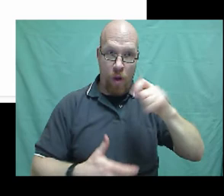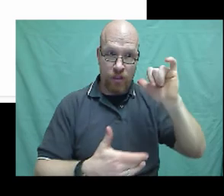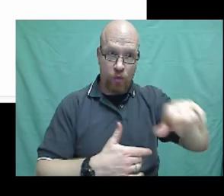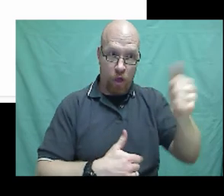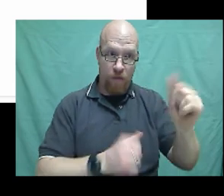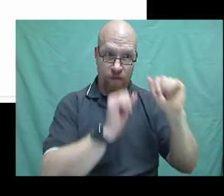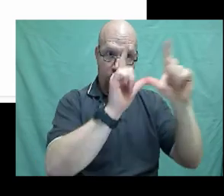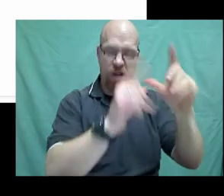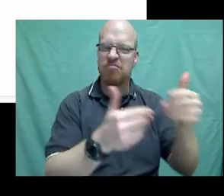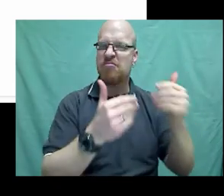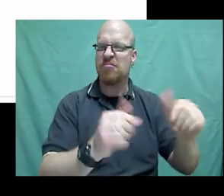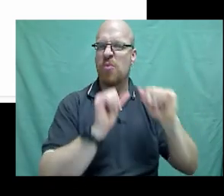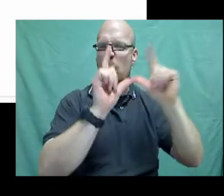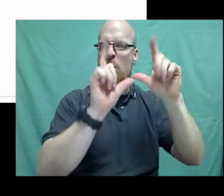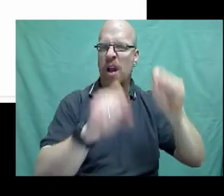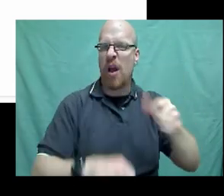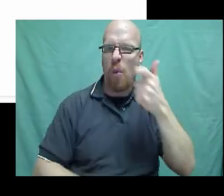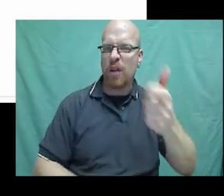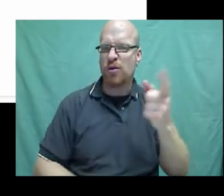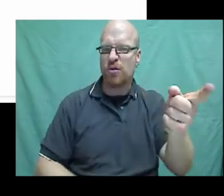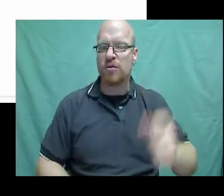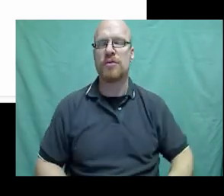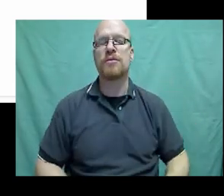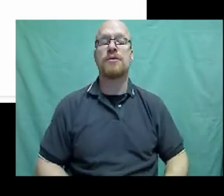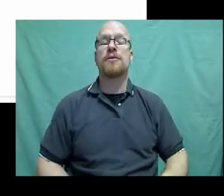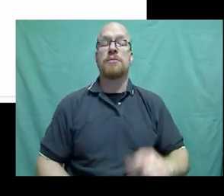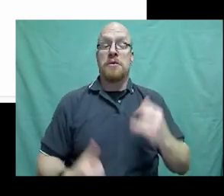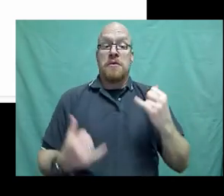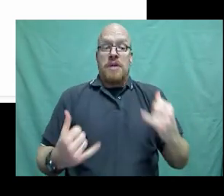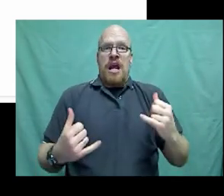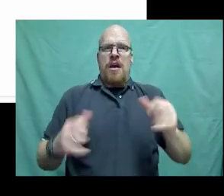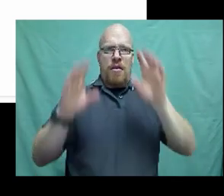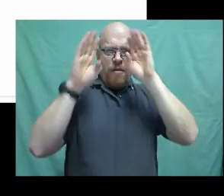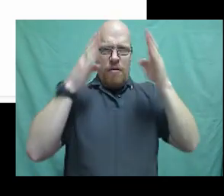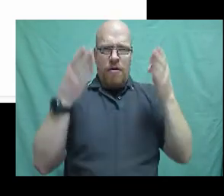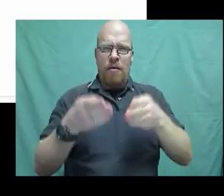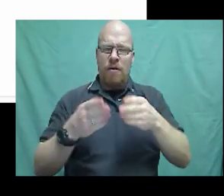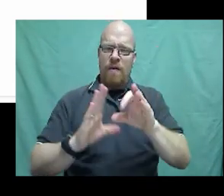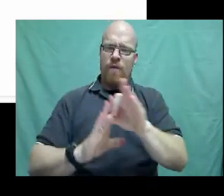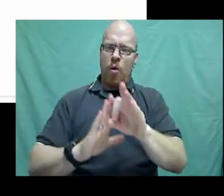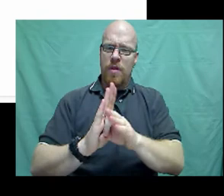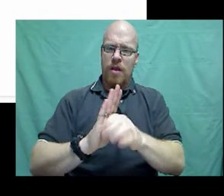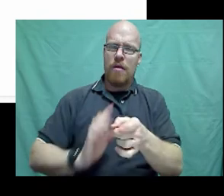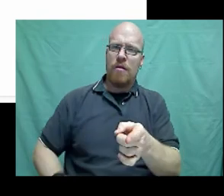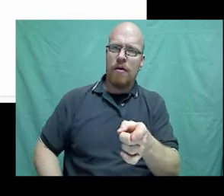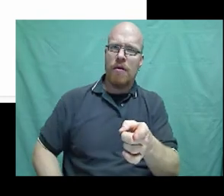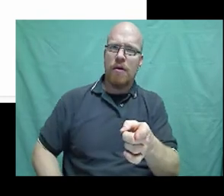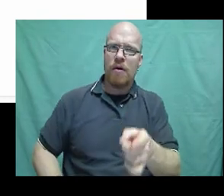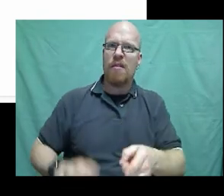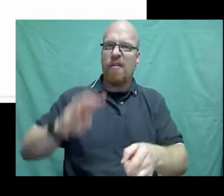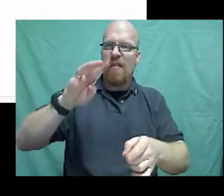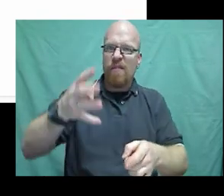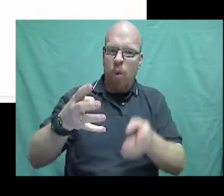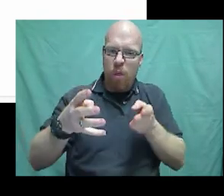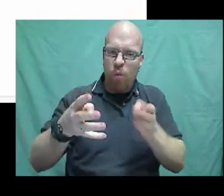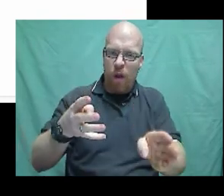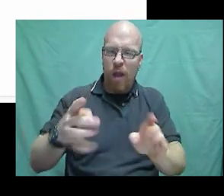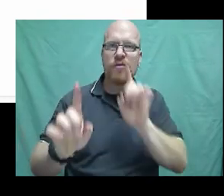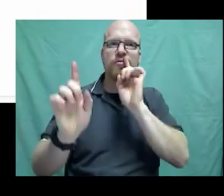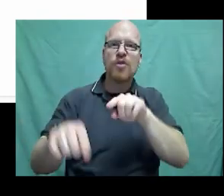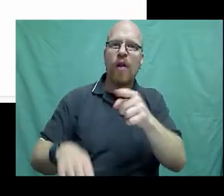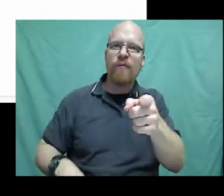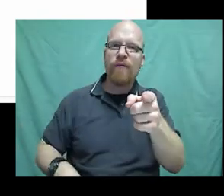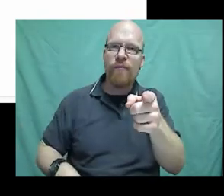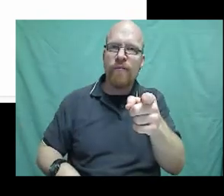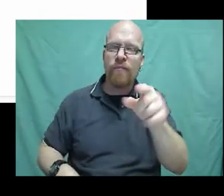So this is, if you haven't watched those, please watch those before watching this. This will make more sense. Now we're going to talk about the